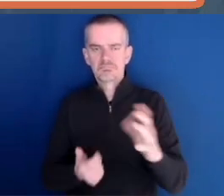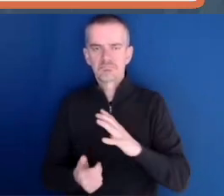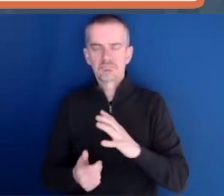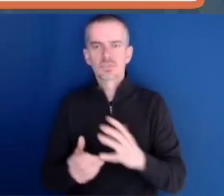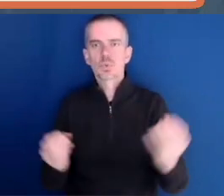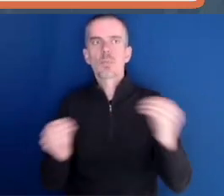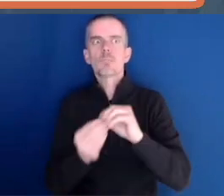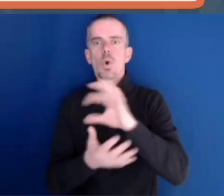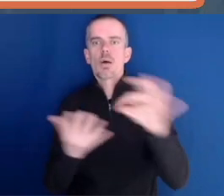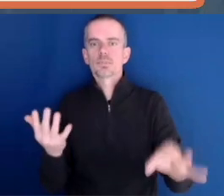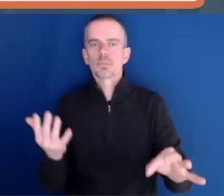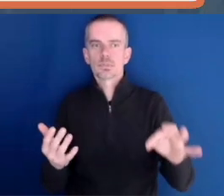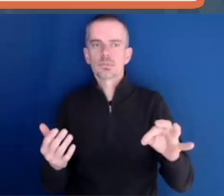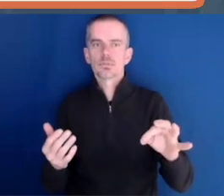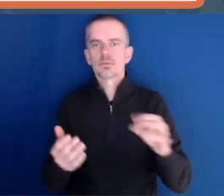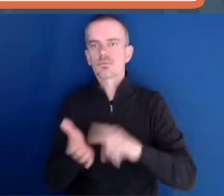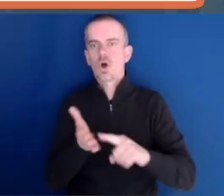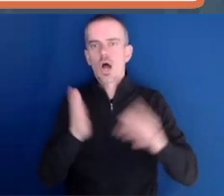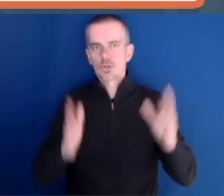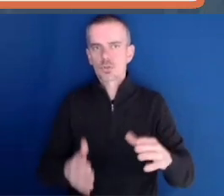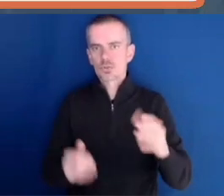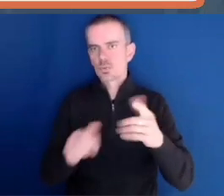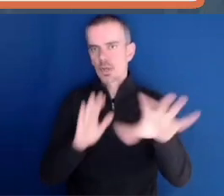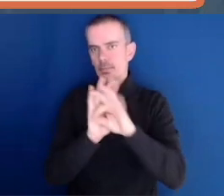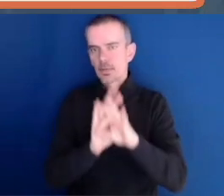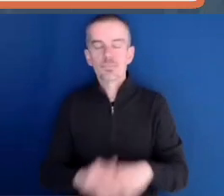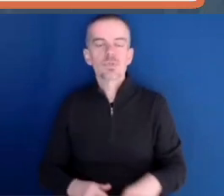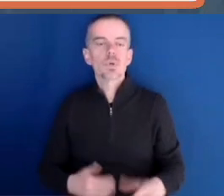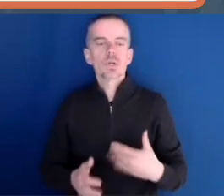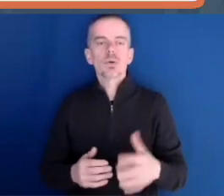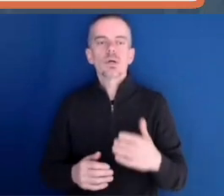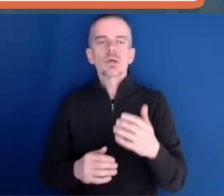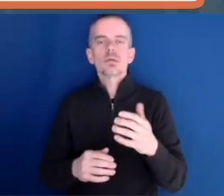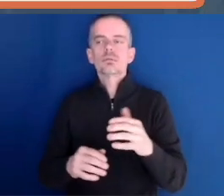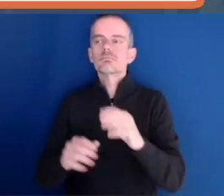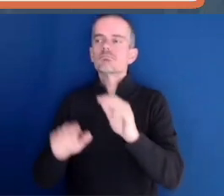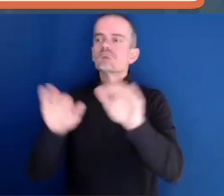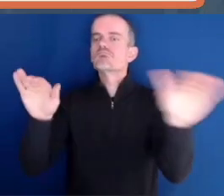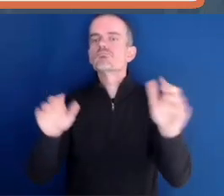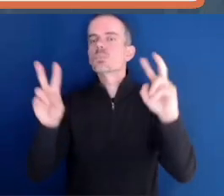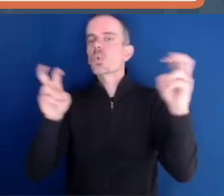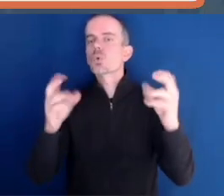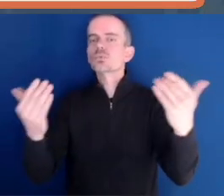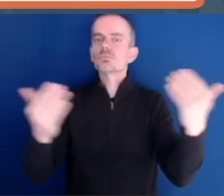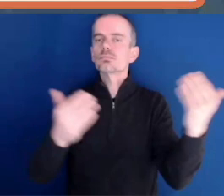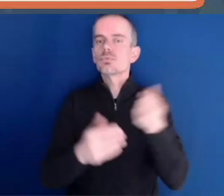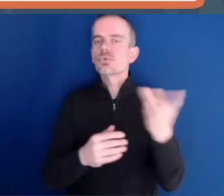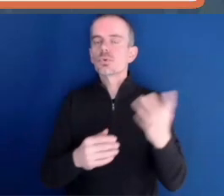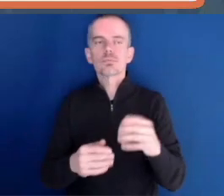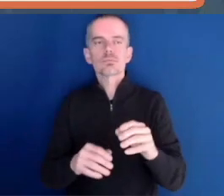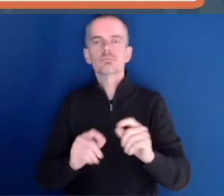pool of potential auditors that you can choose from. So getting a couple of quotes, right? Sending out some requests for